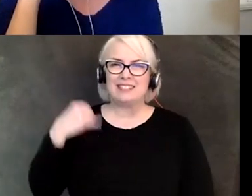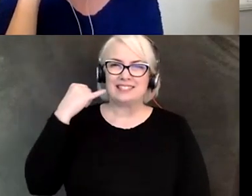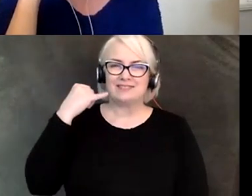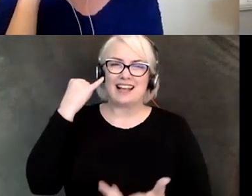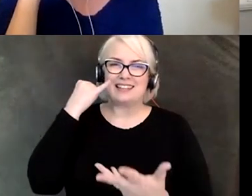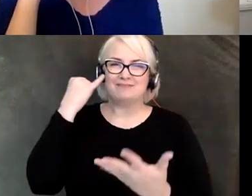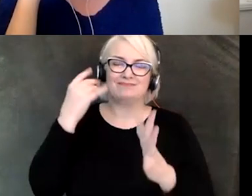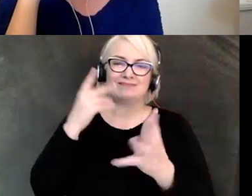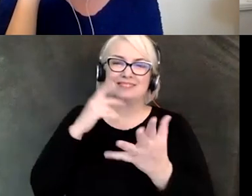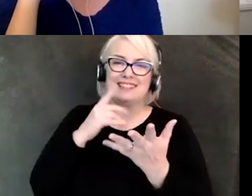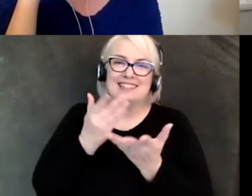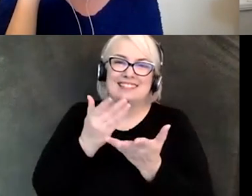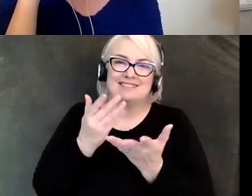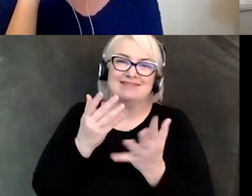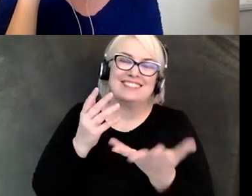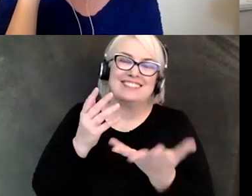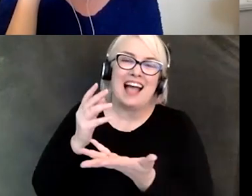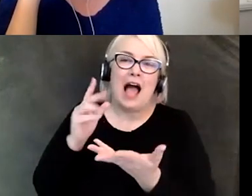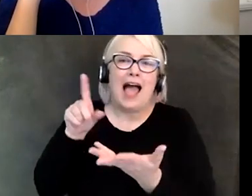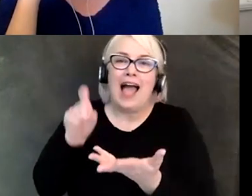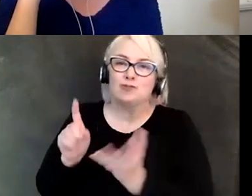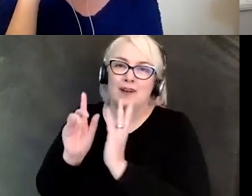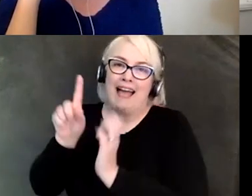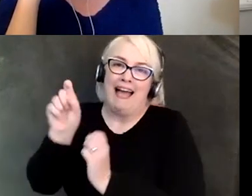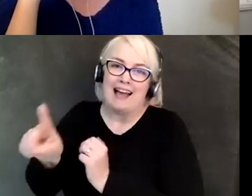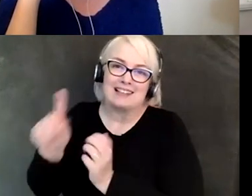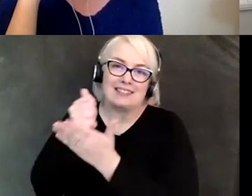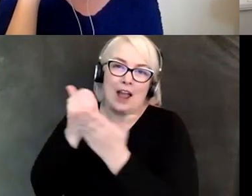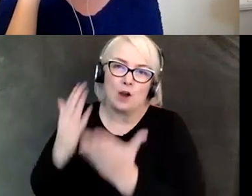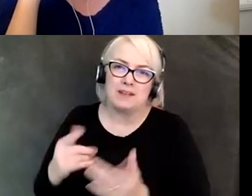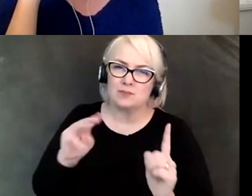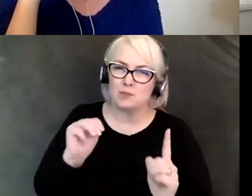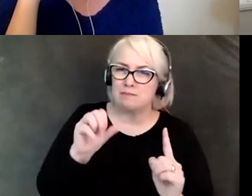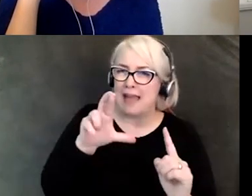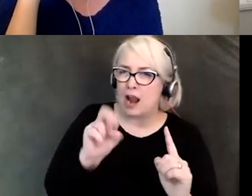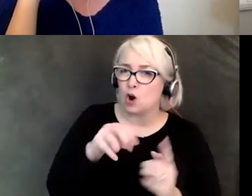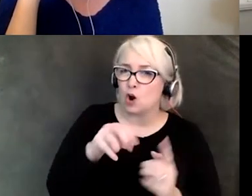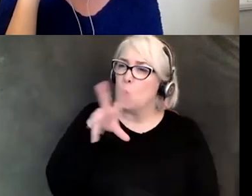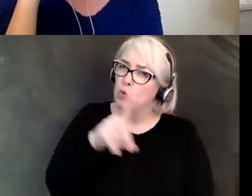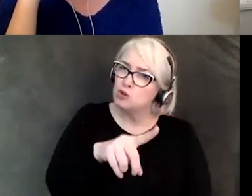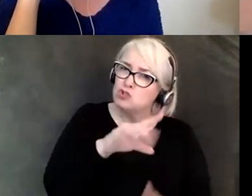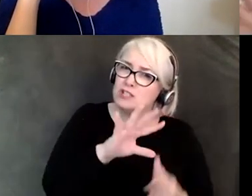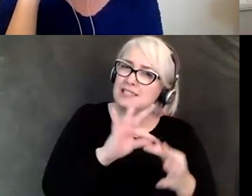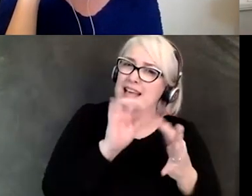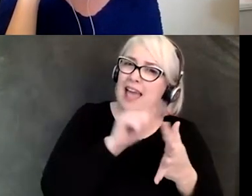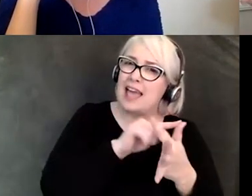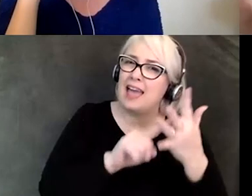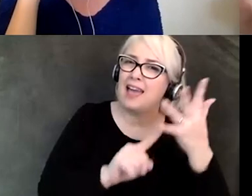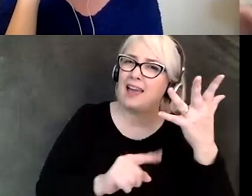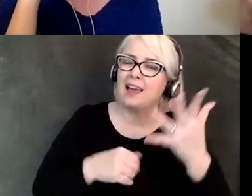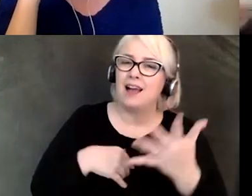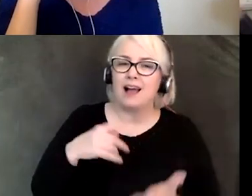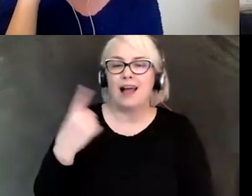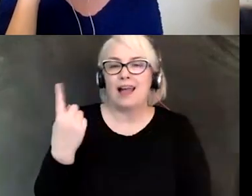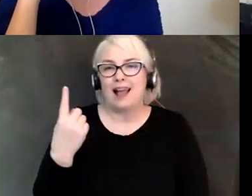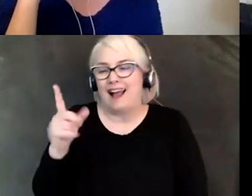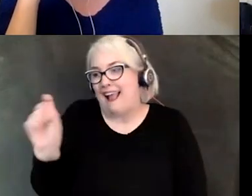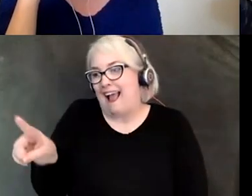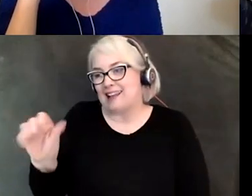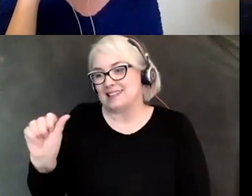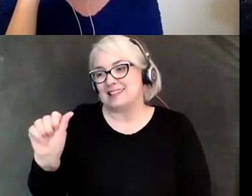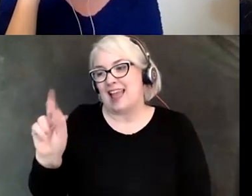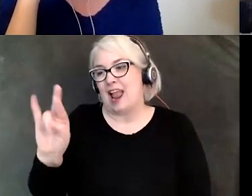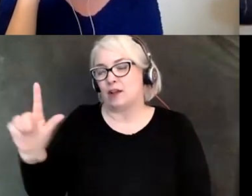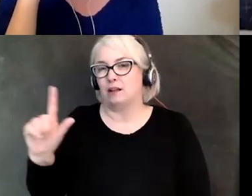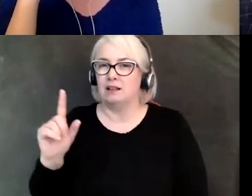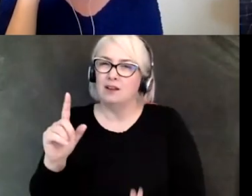conversations. She has the therapist. What would she say? You know, when she asked the therapist, oh, would I go like, I essentially asked Eric, is there a place mayor would